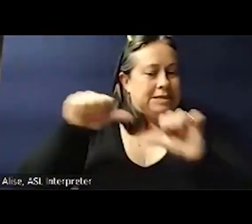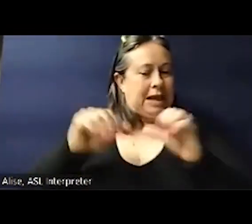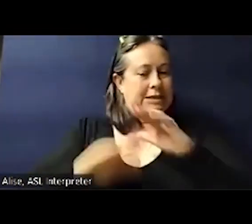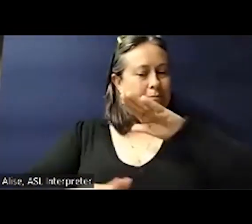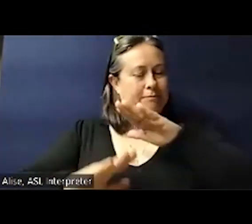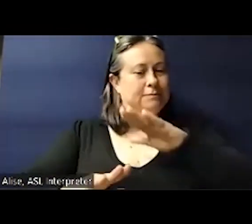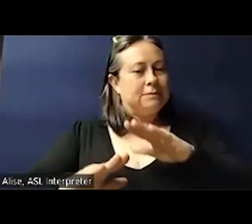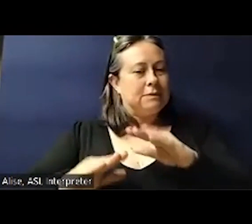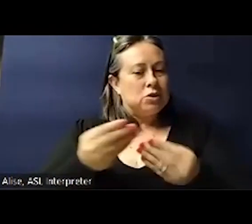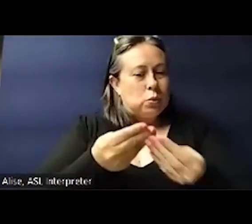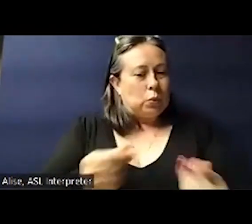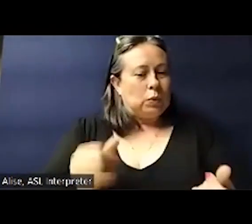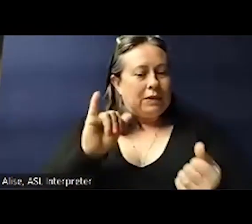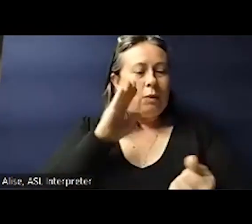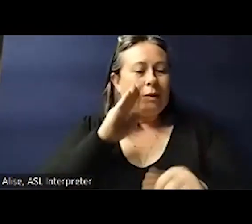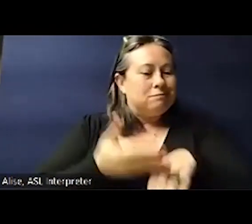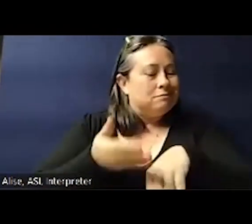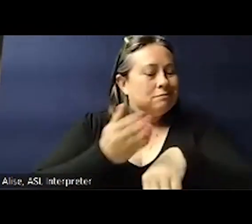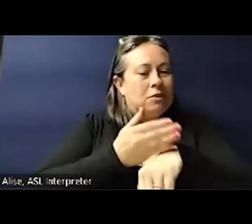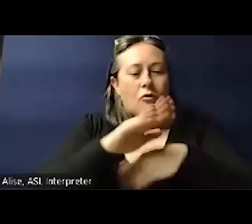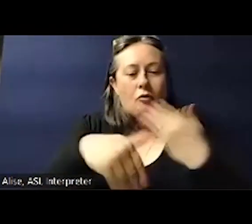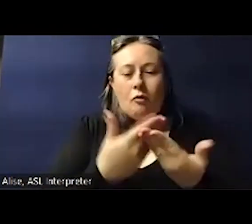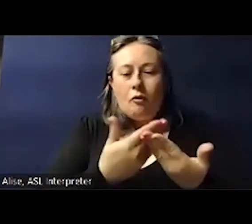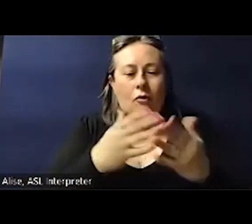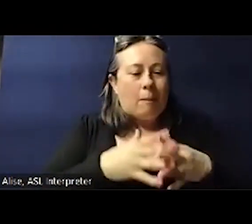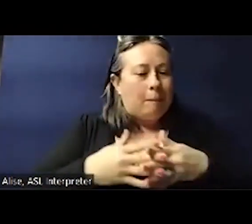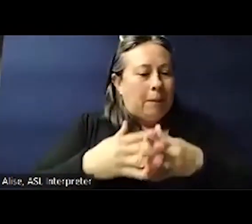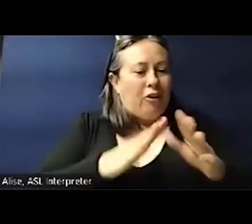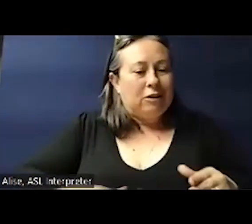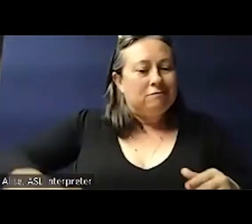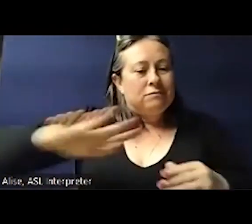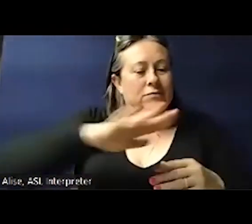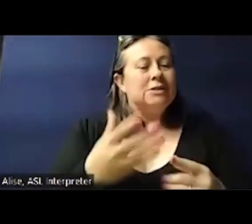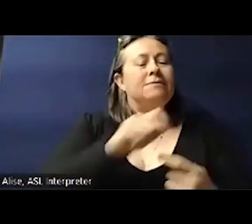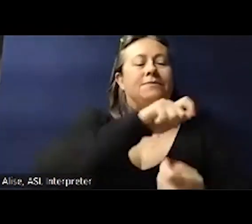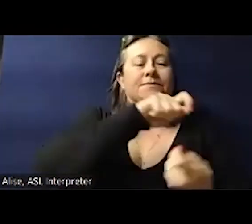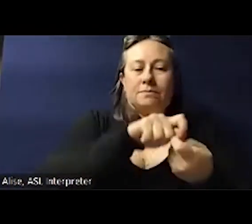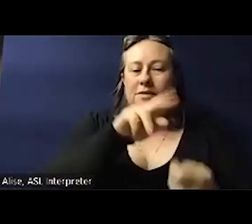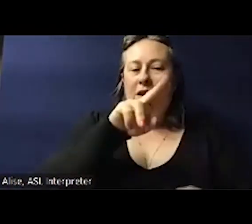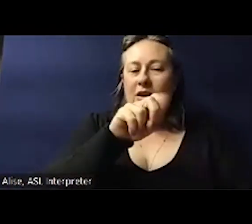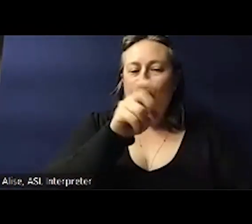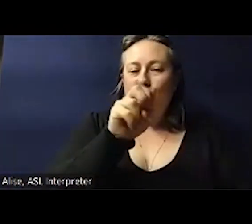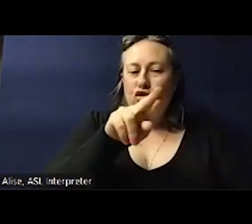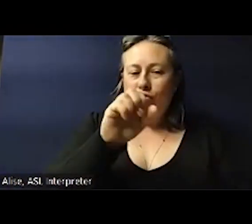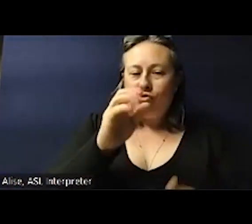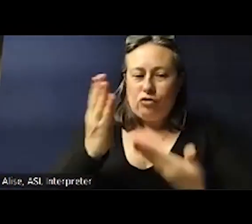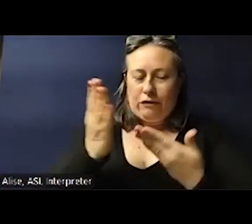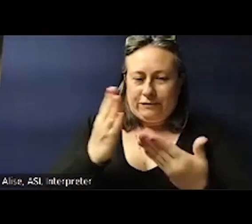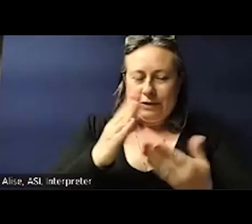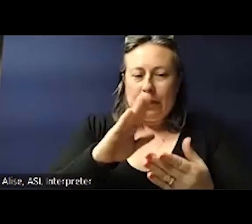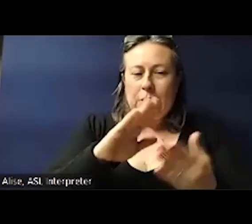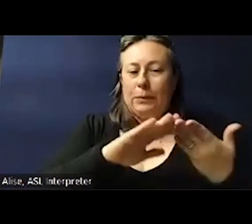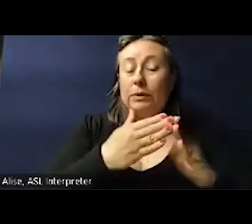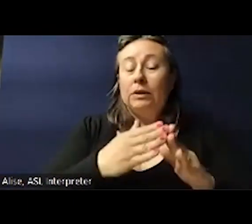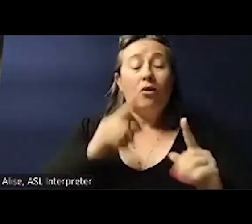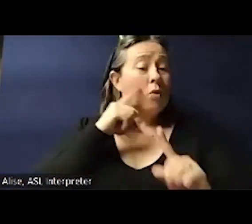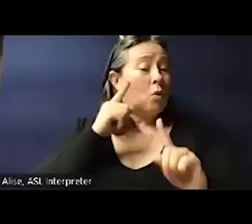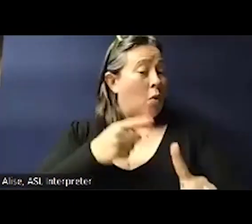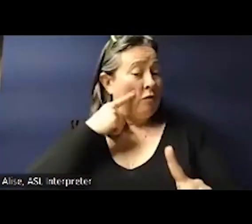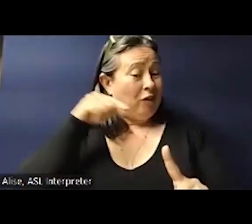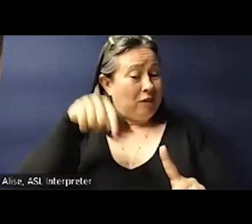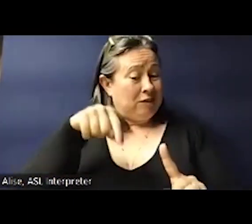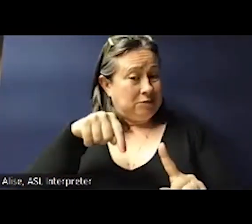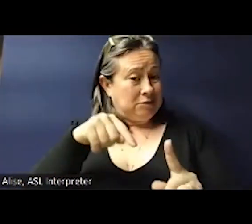that improve the health and well-being of all Americans, particularly in underserved communities. Our goals of ASCEND are really